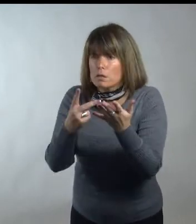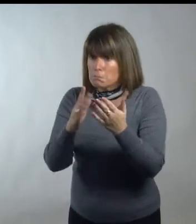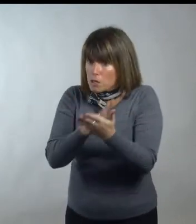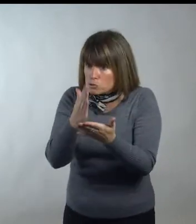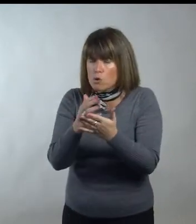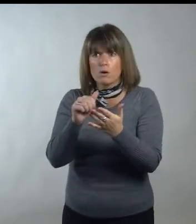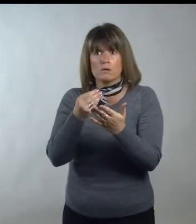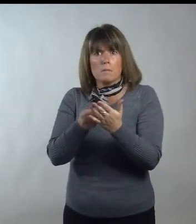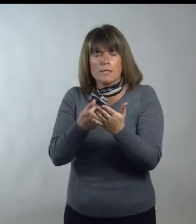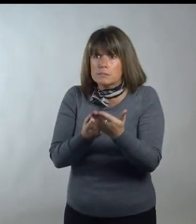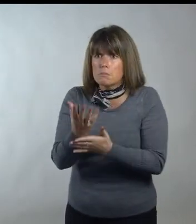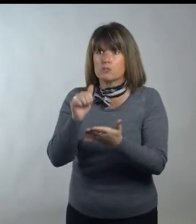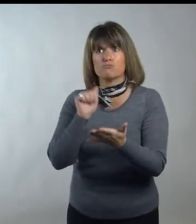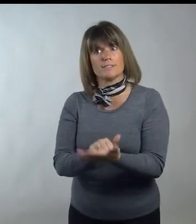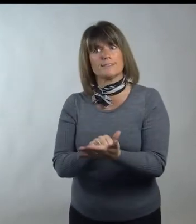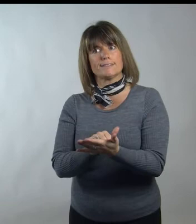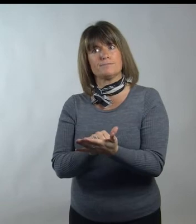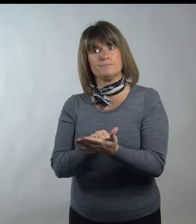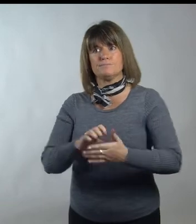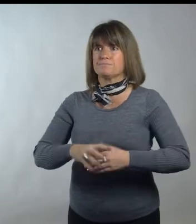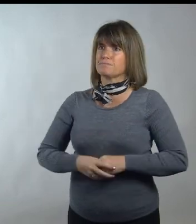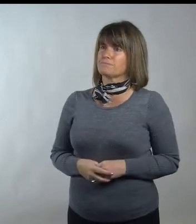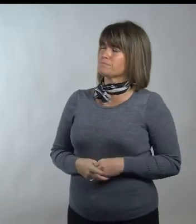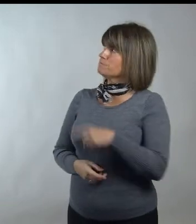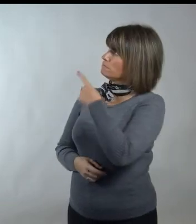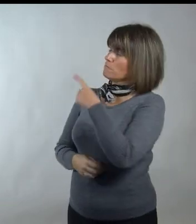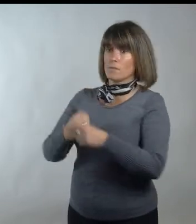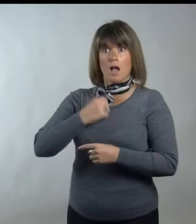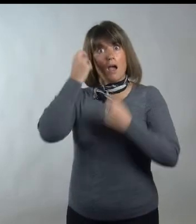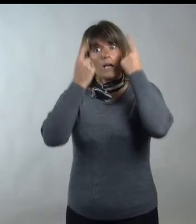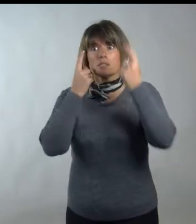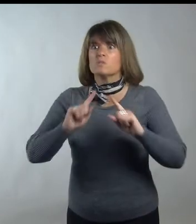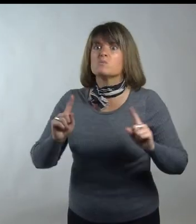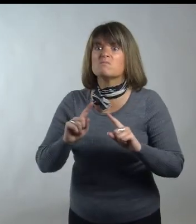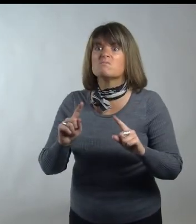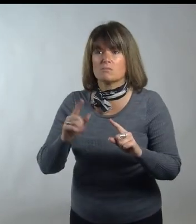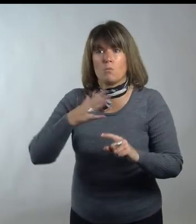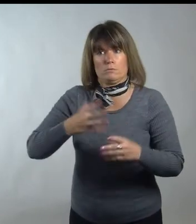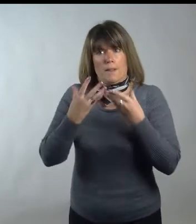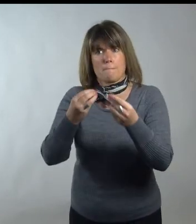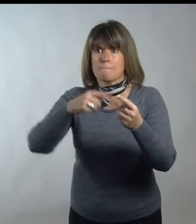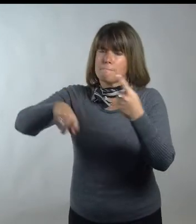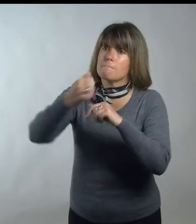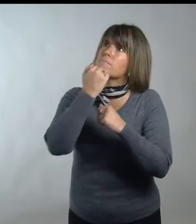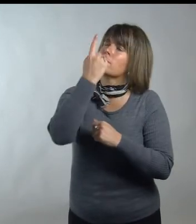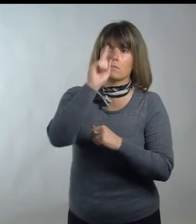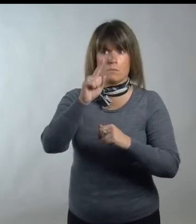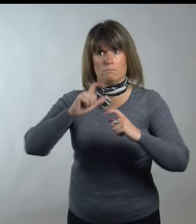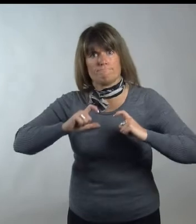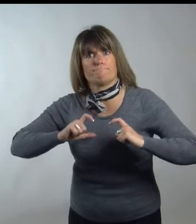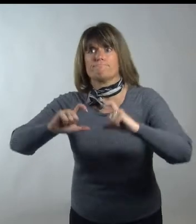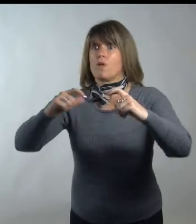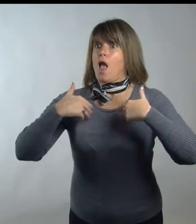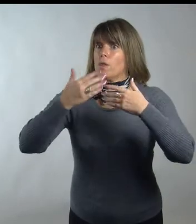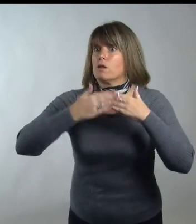make every penny count. So what are our big ideas? We want to help people stay healthy by giving them good information to make the